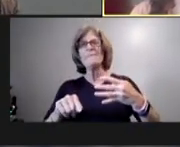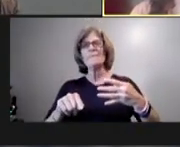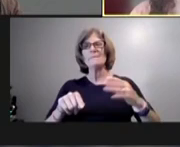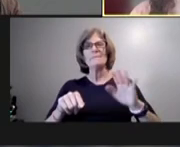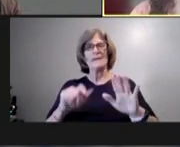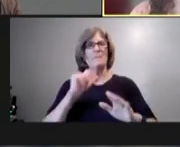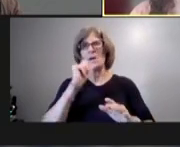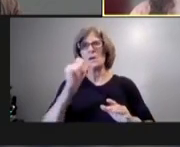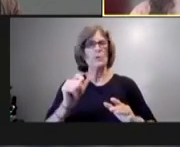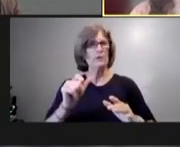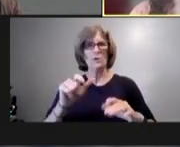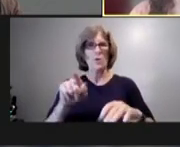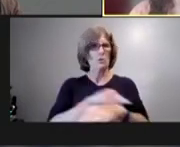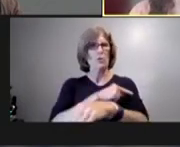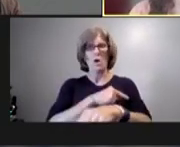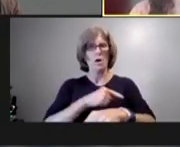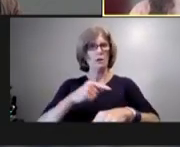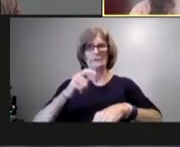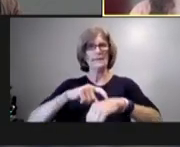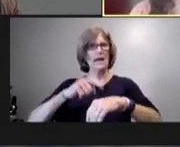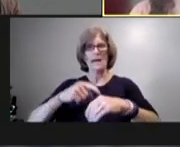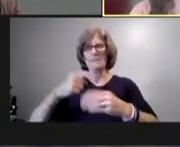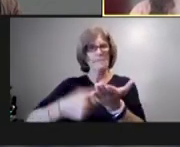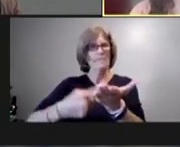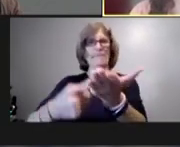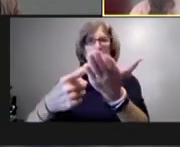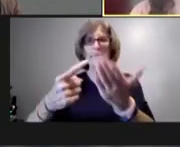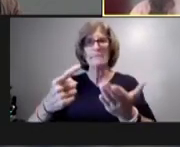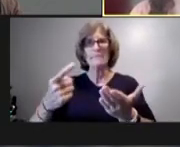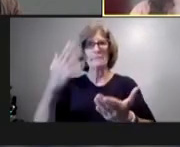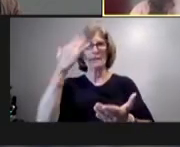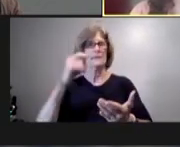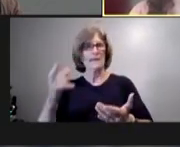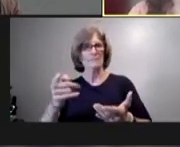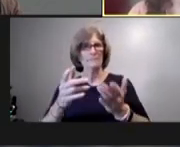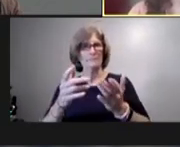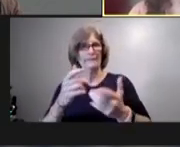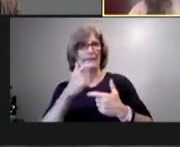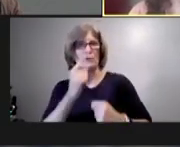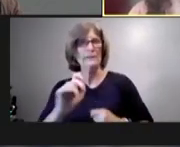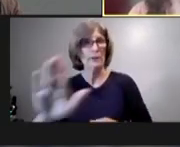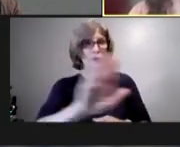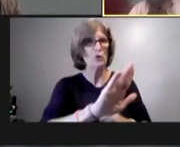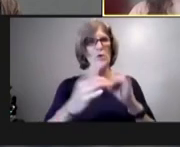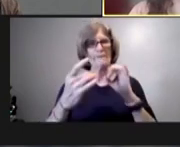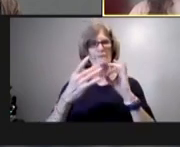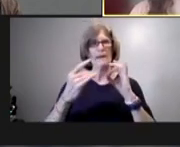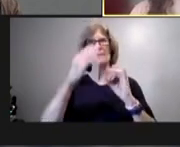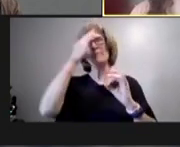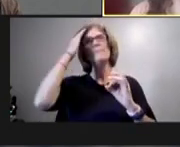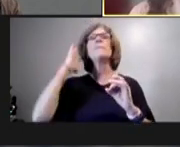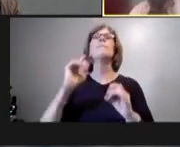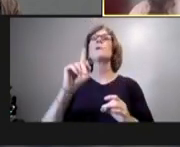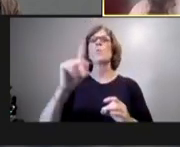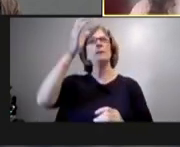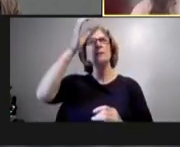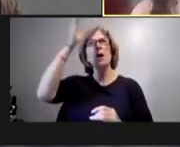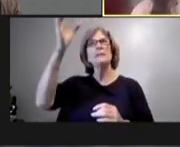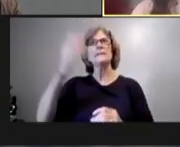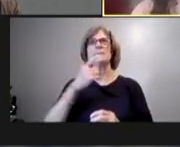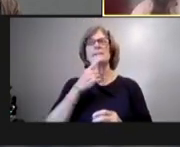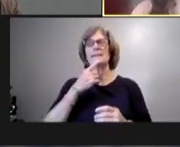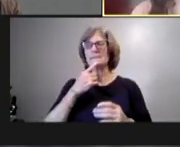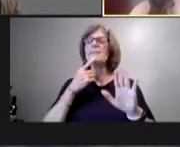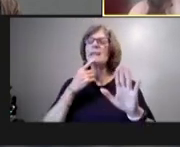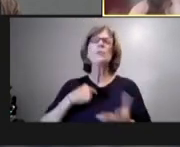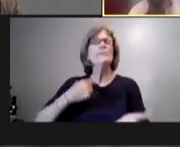spend long on the individual questions, and I'm interested to hear any thoughts that you have. So one of the concepts is what we've been